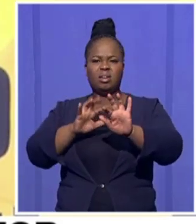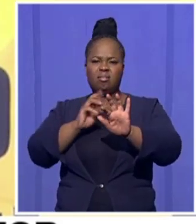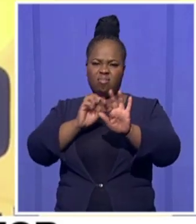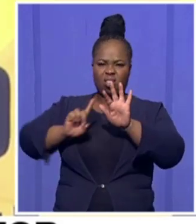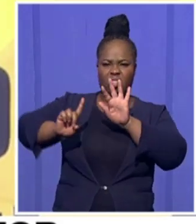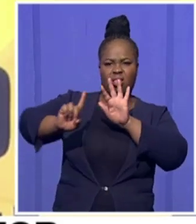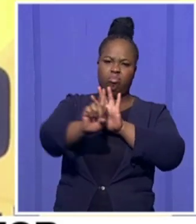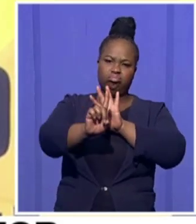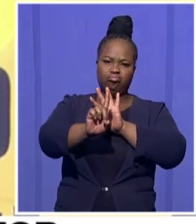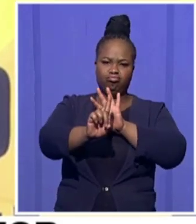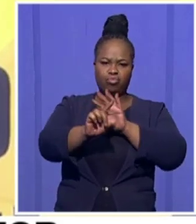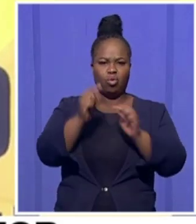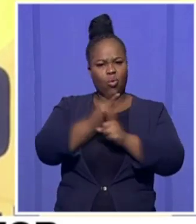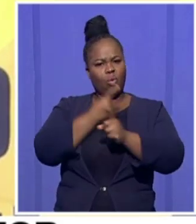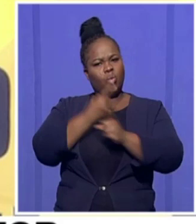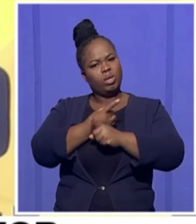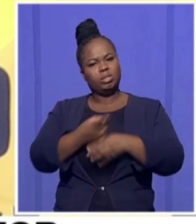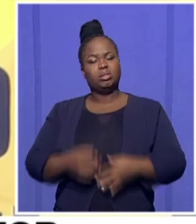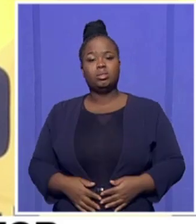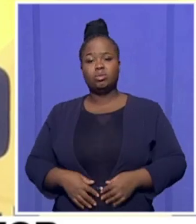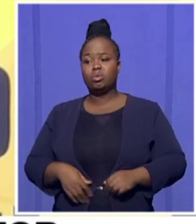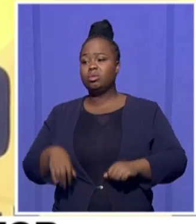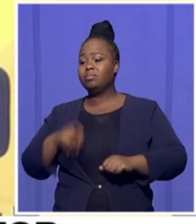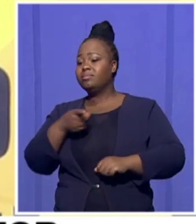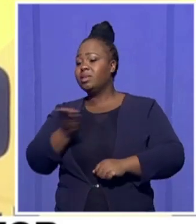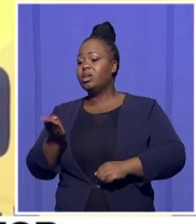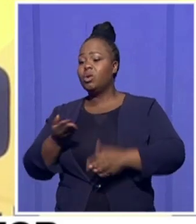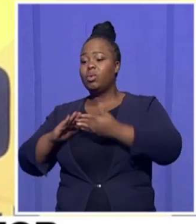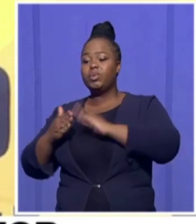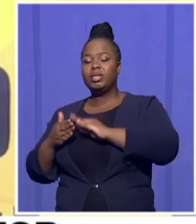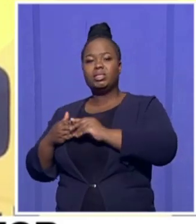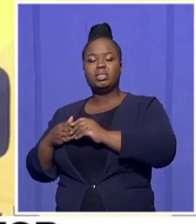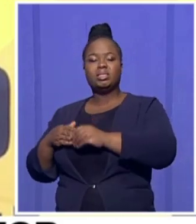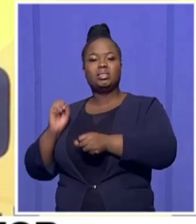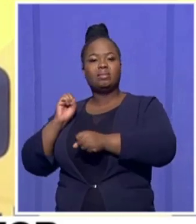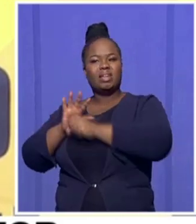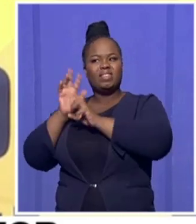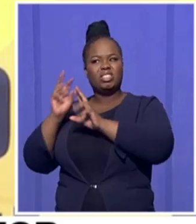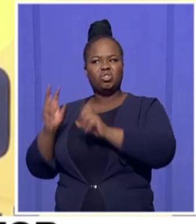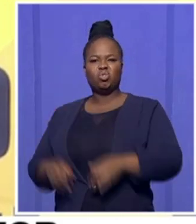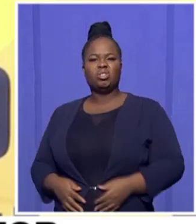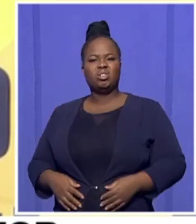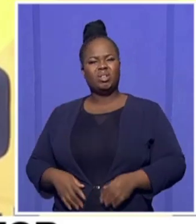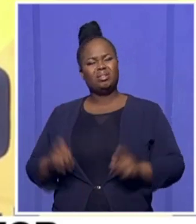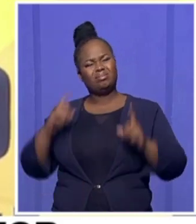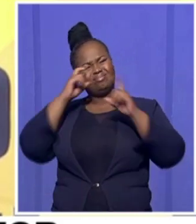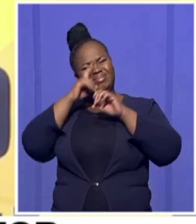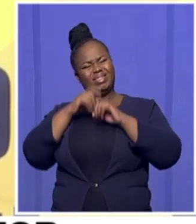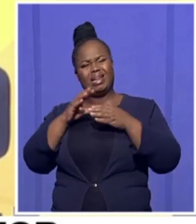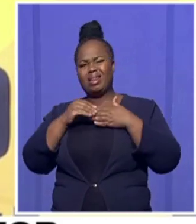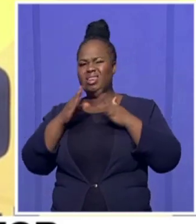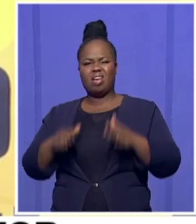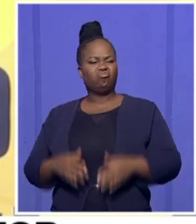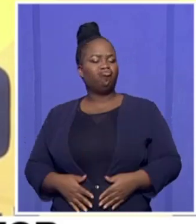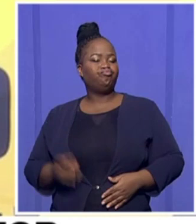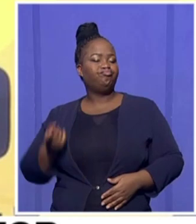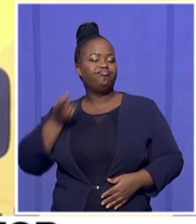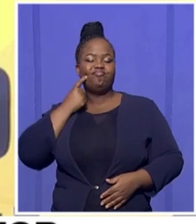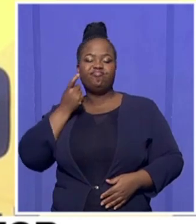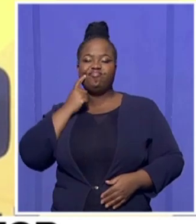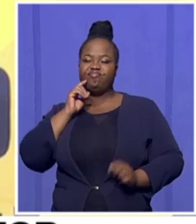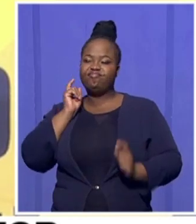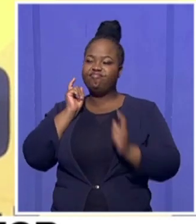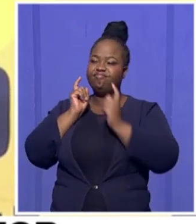raising issues affecting communities. Comrade Mpho was not a complex leader. He was approachable. He